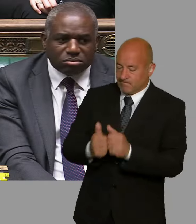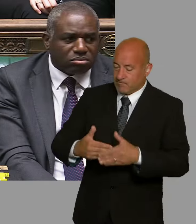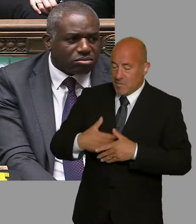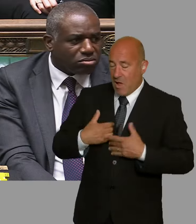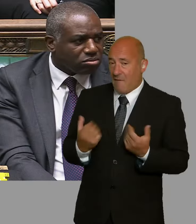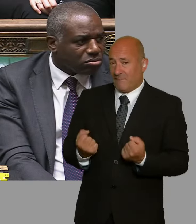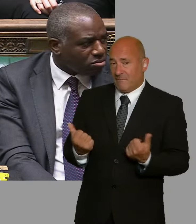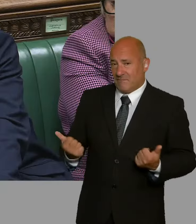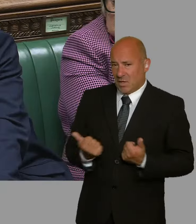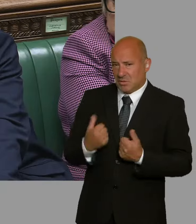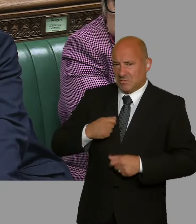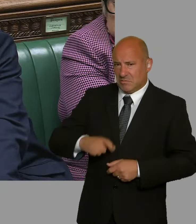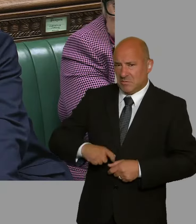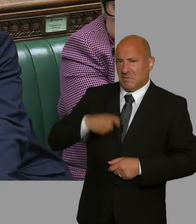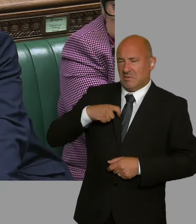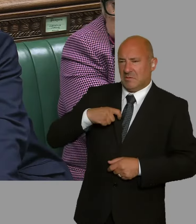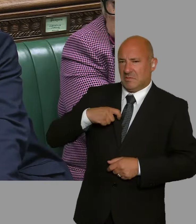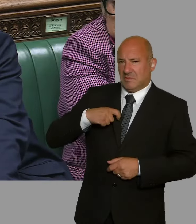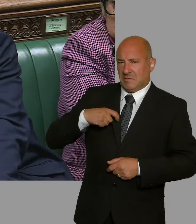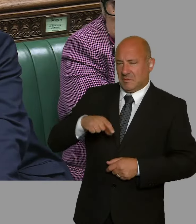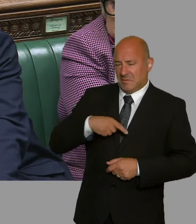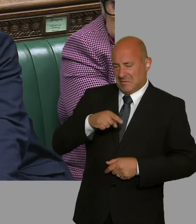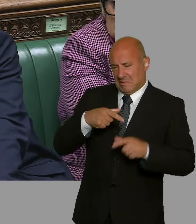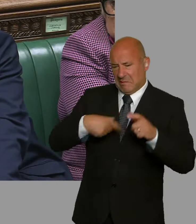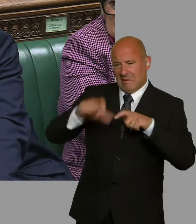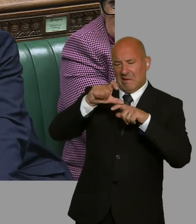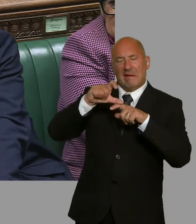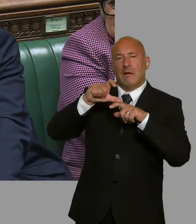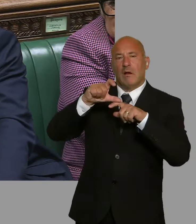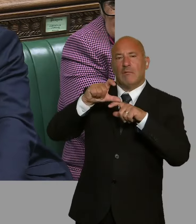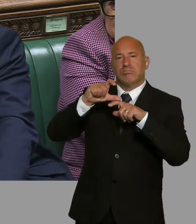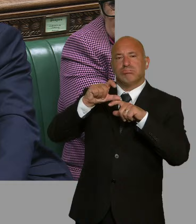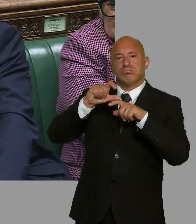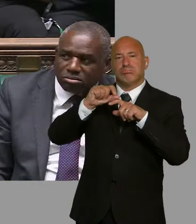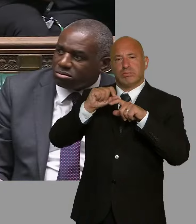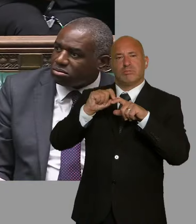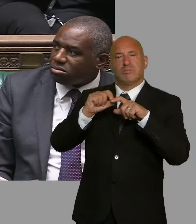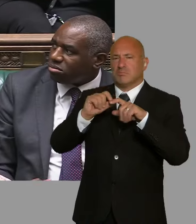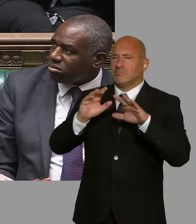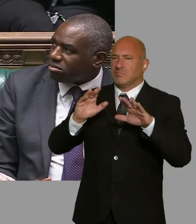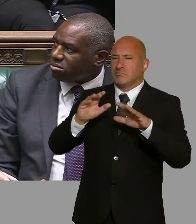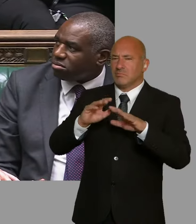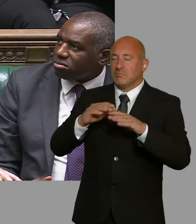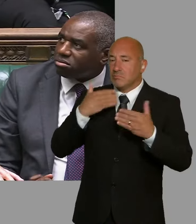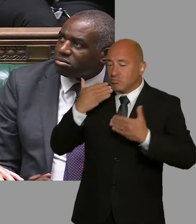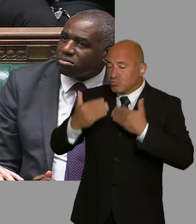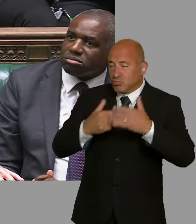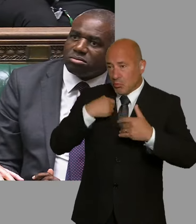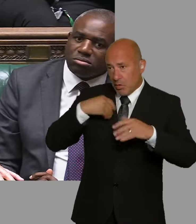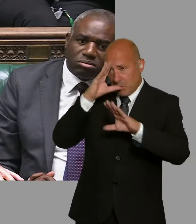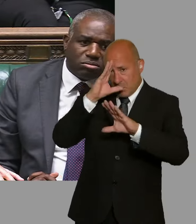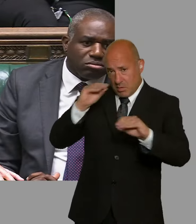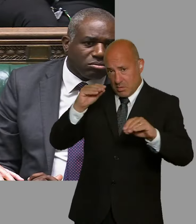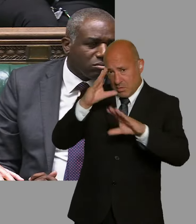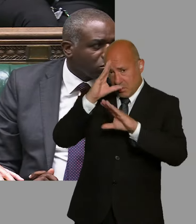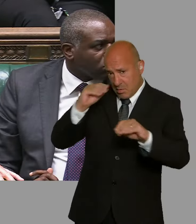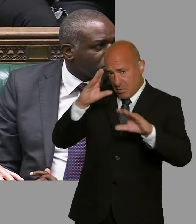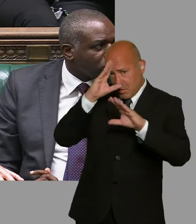the outcome of that. But because of the approach... No, wait. This is zero tariffs on steel. And he says, no, they